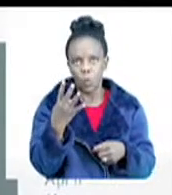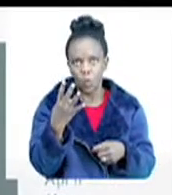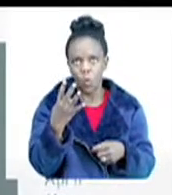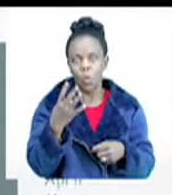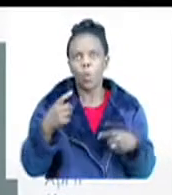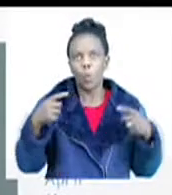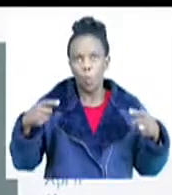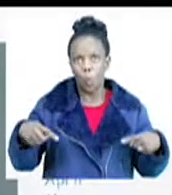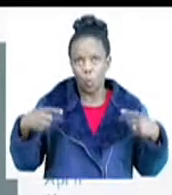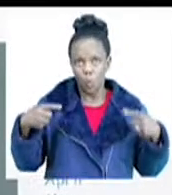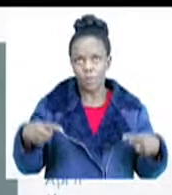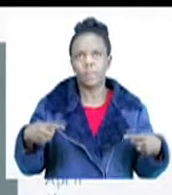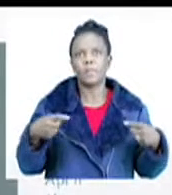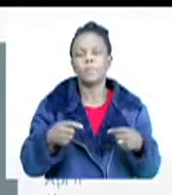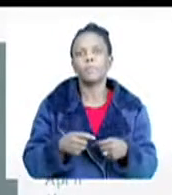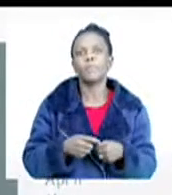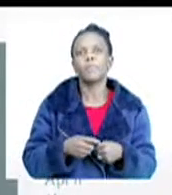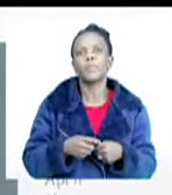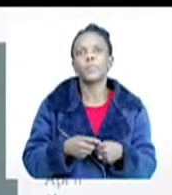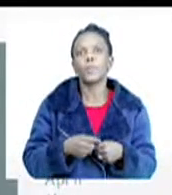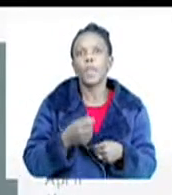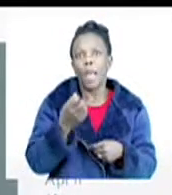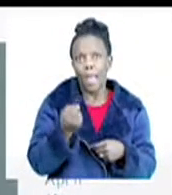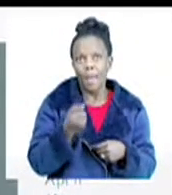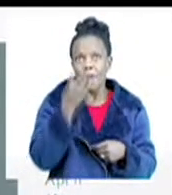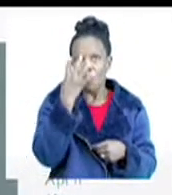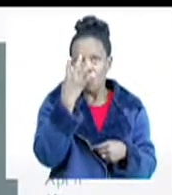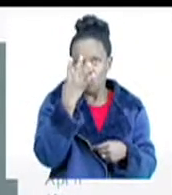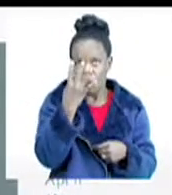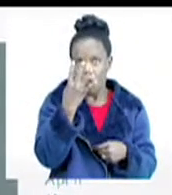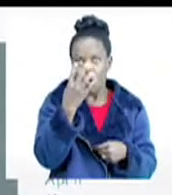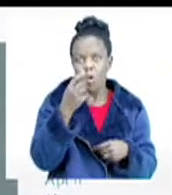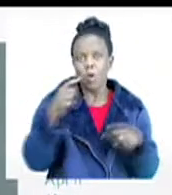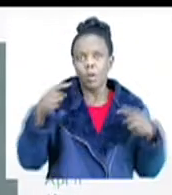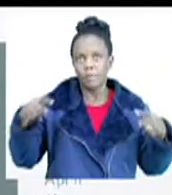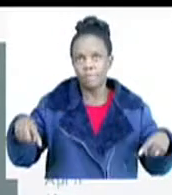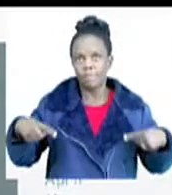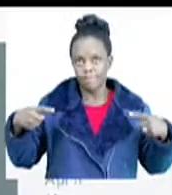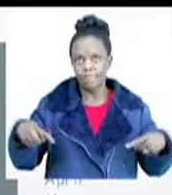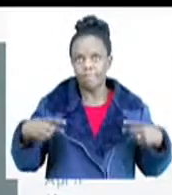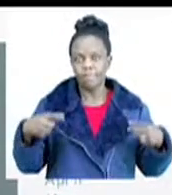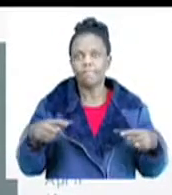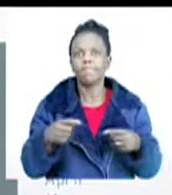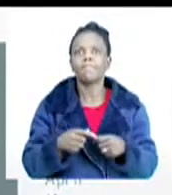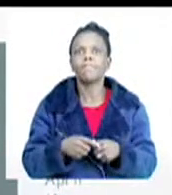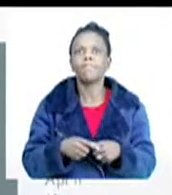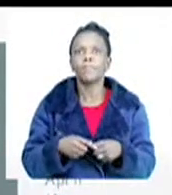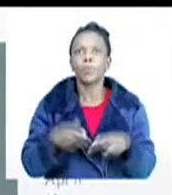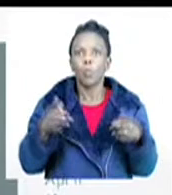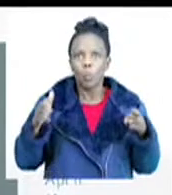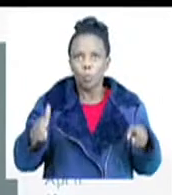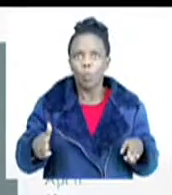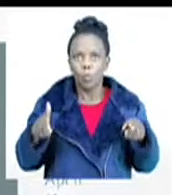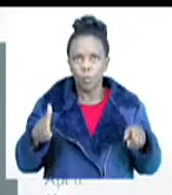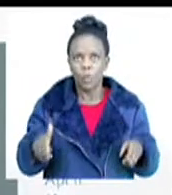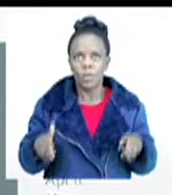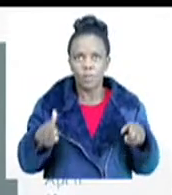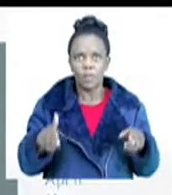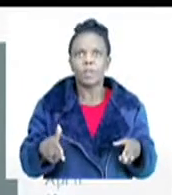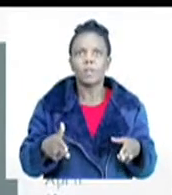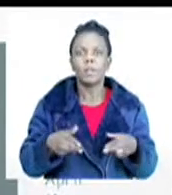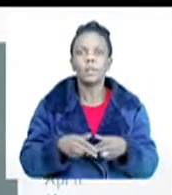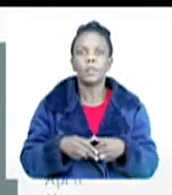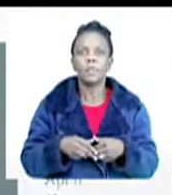1, 2, 3, 4. So there are 4 wheels on our choo-choo train. You can see that the wheels are the ones at the